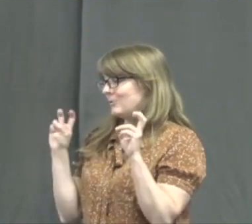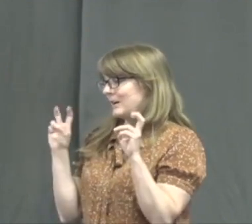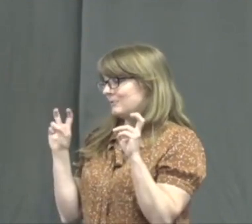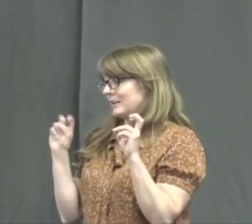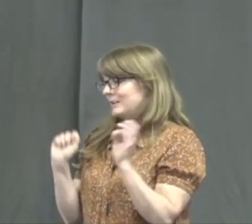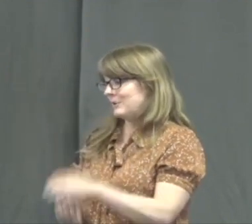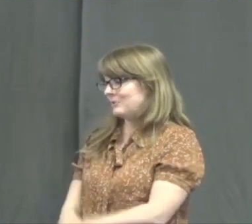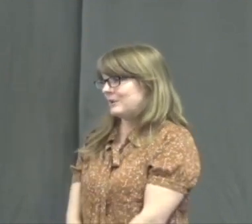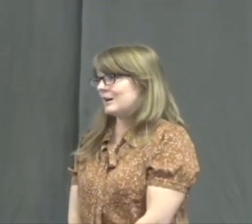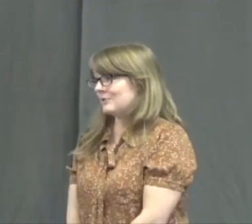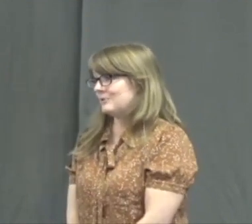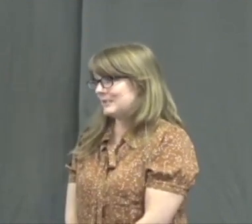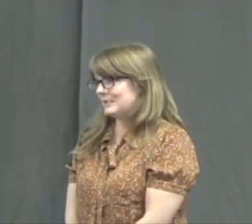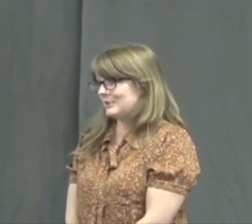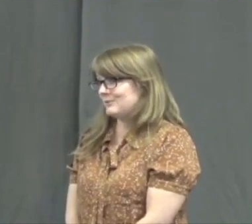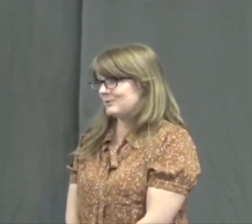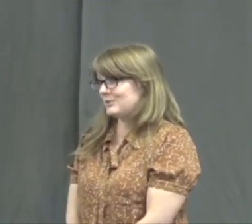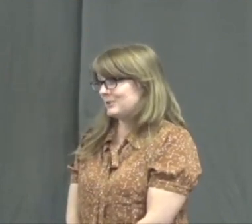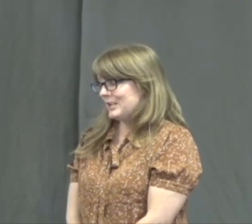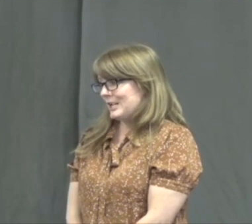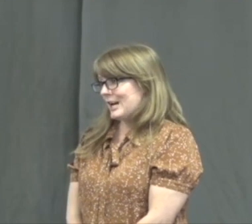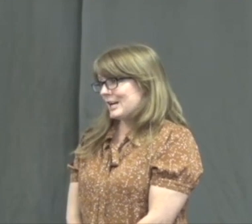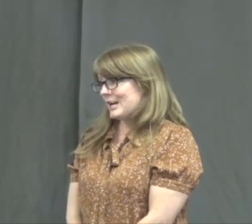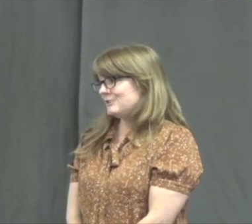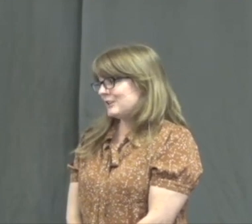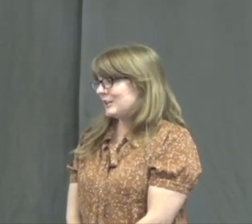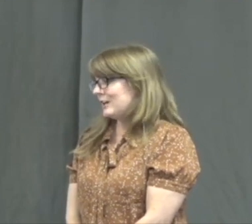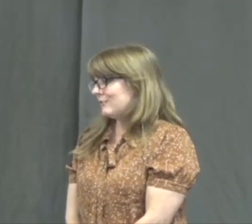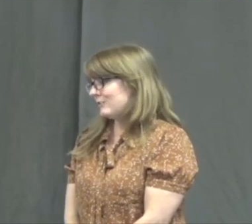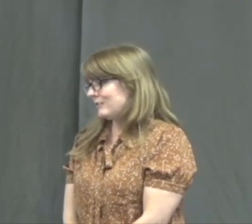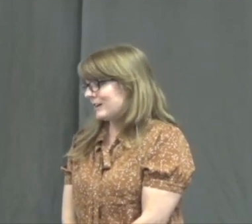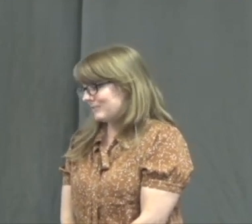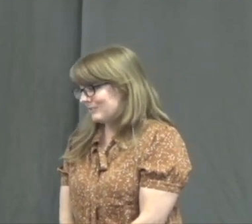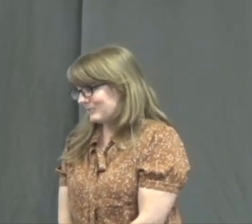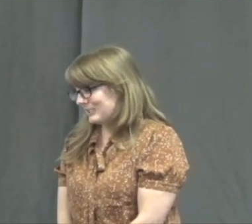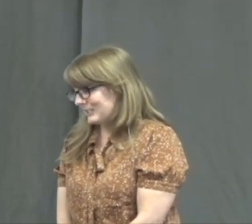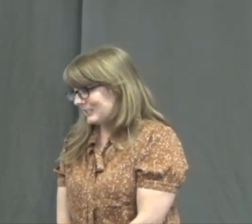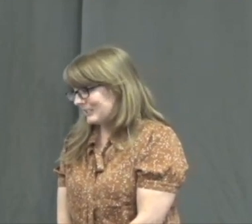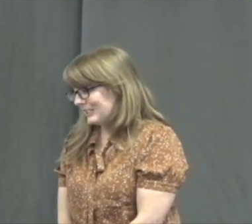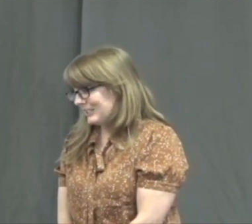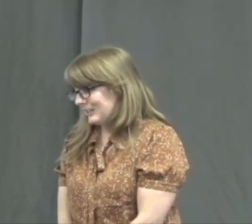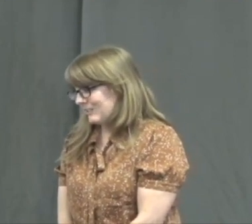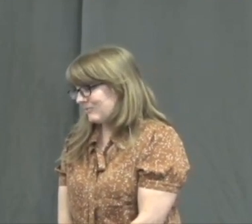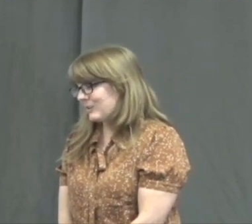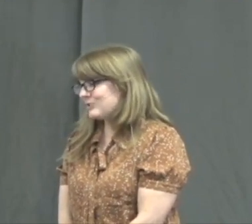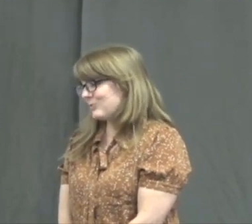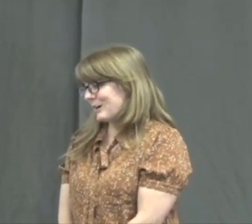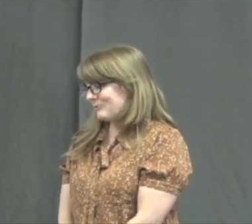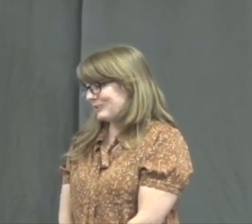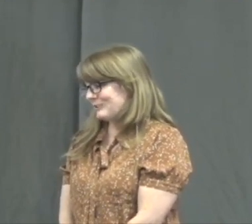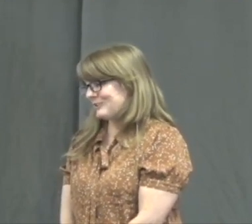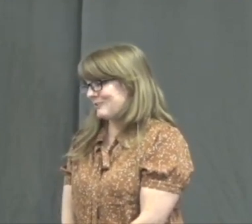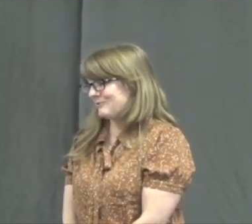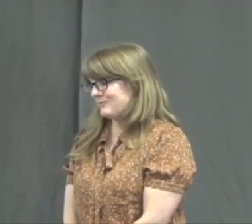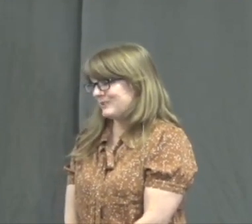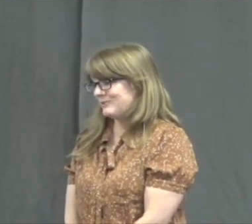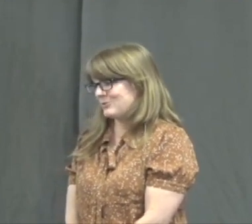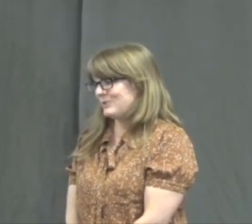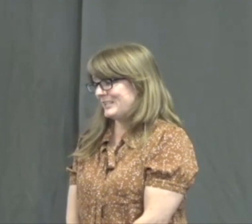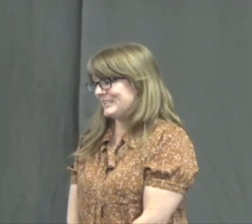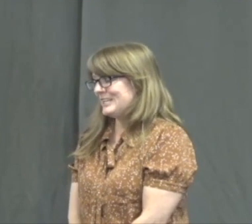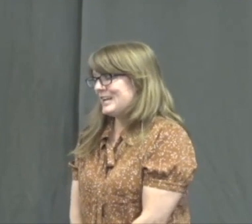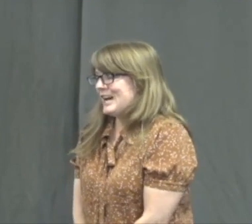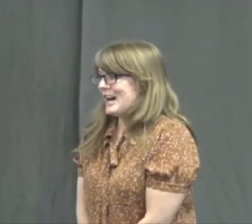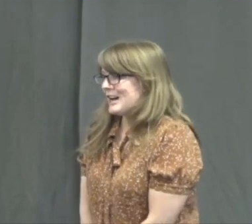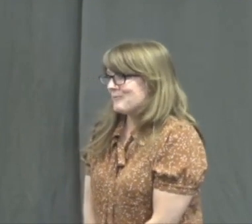a well-funded postdoc through San Diego Zoo, and I started at $45,000 a year for 12 years of